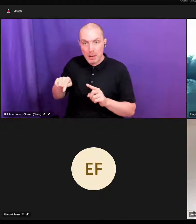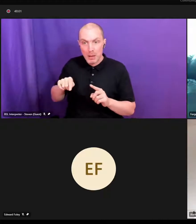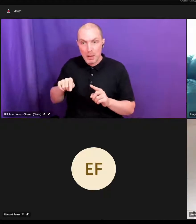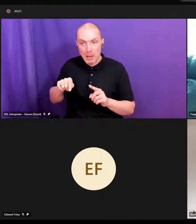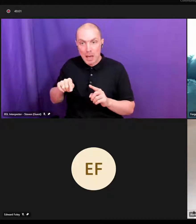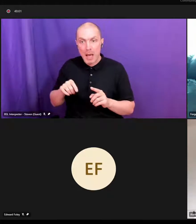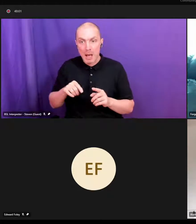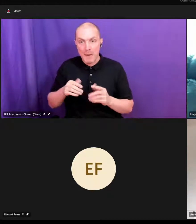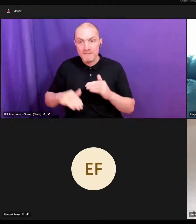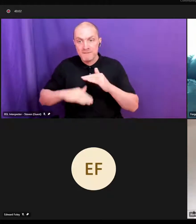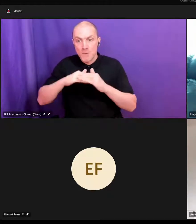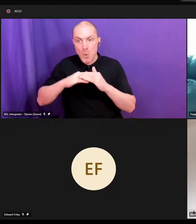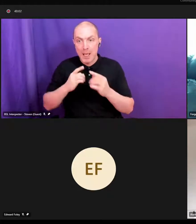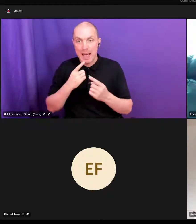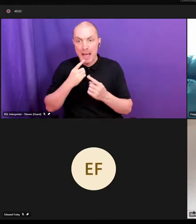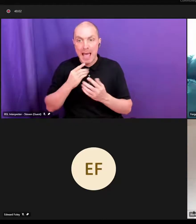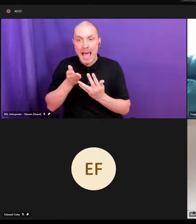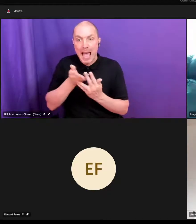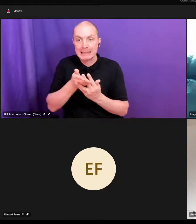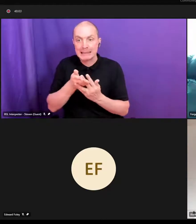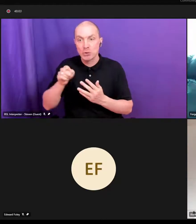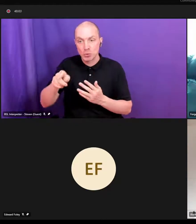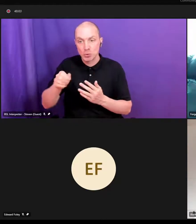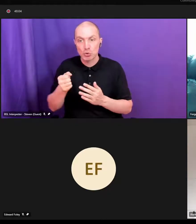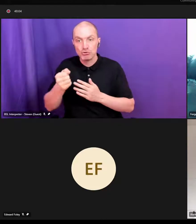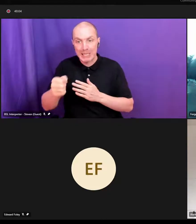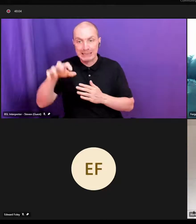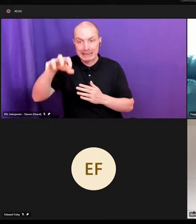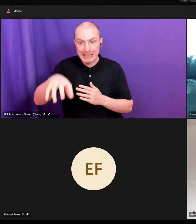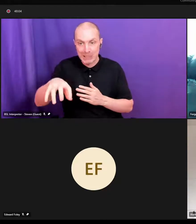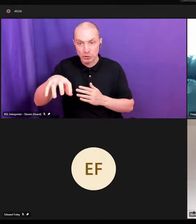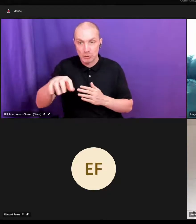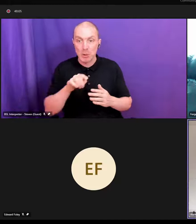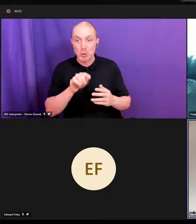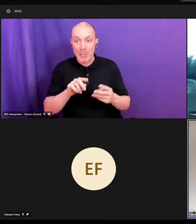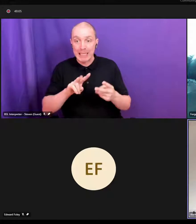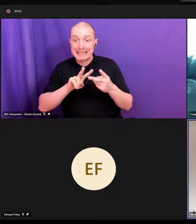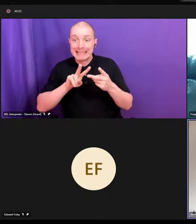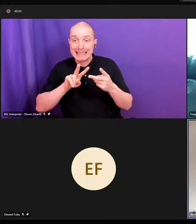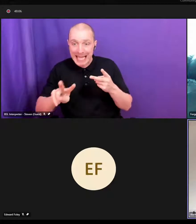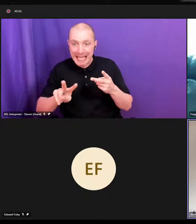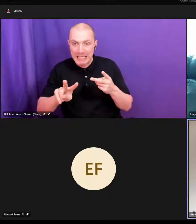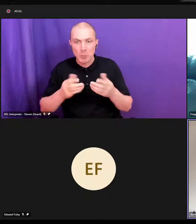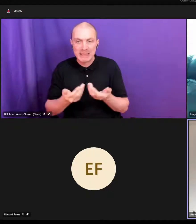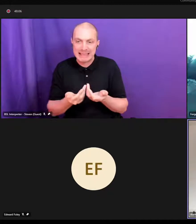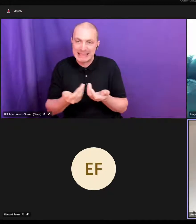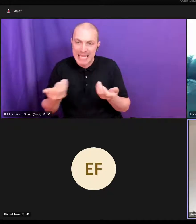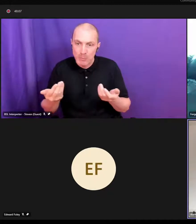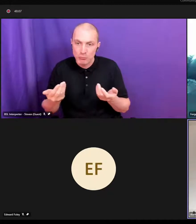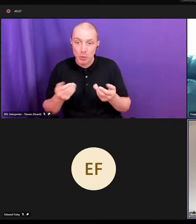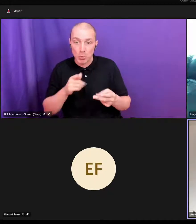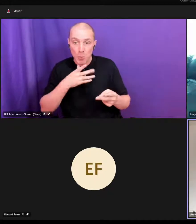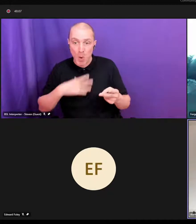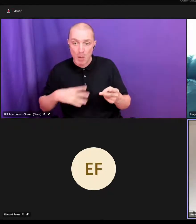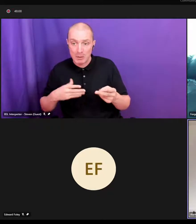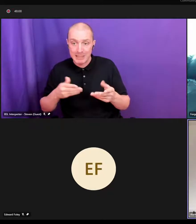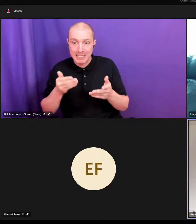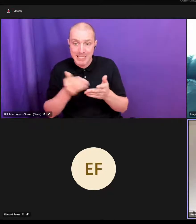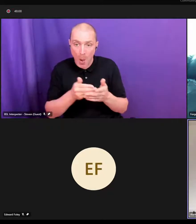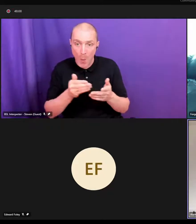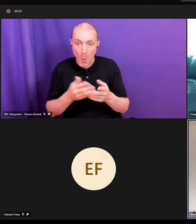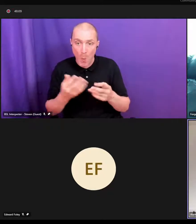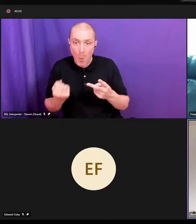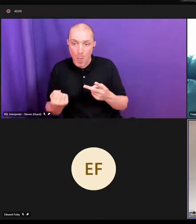do have a second point, but it's on a totally different subject. So I don't know if you want to take that first. Yeah, I think we just take it to them at the same time, Joe, and then Michael